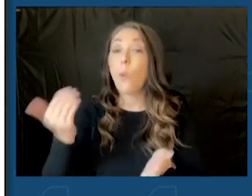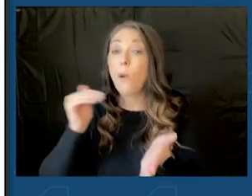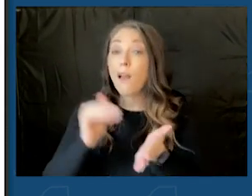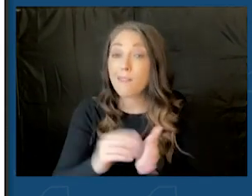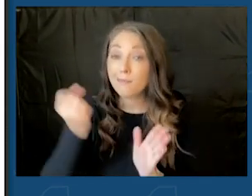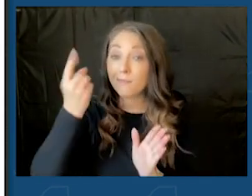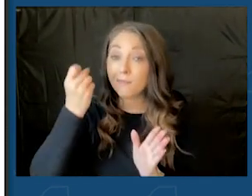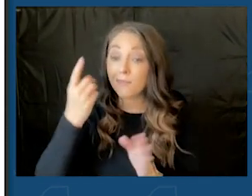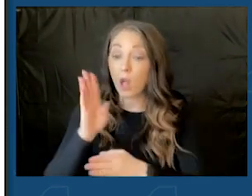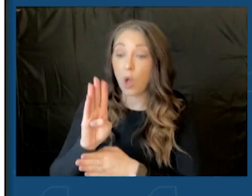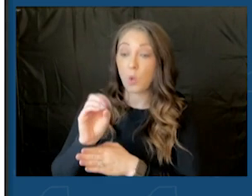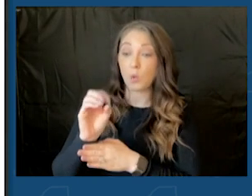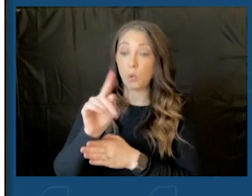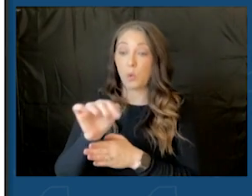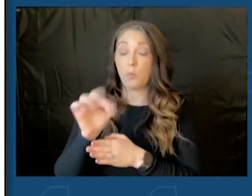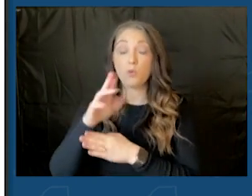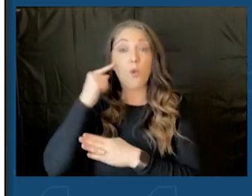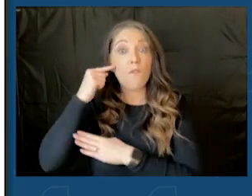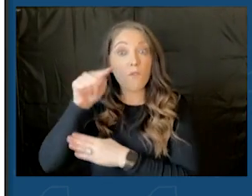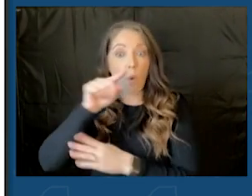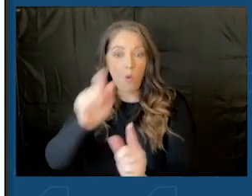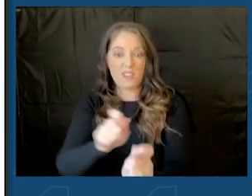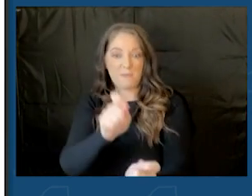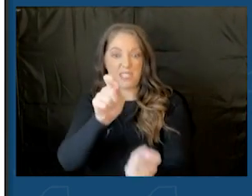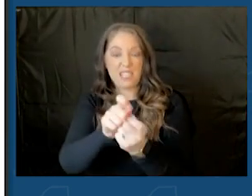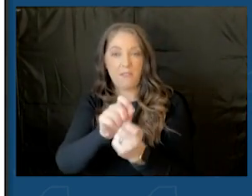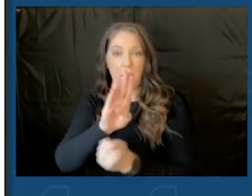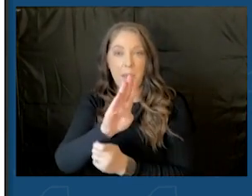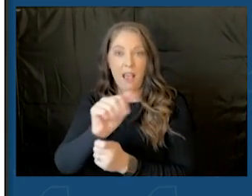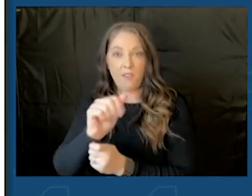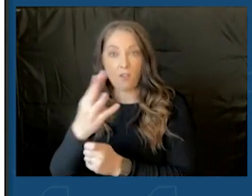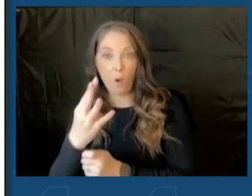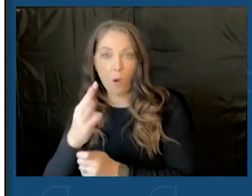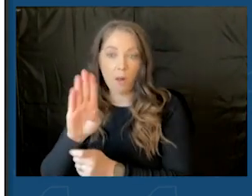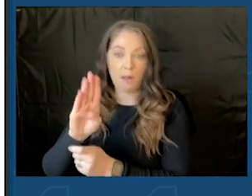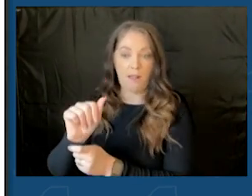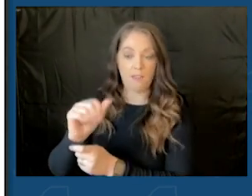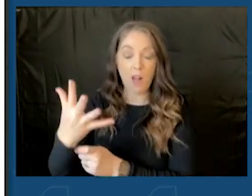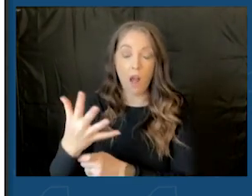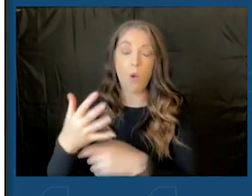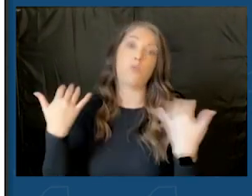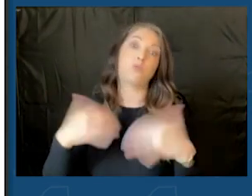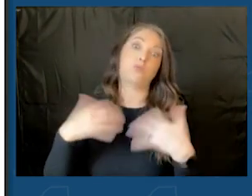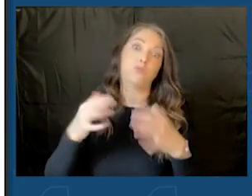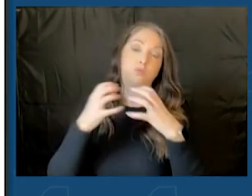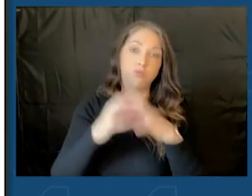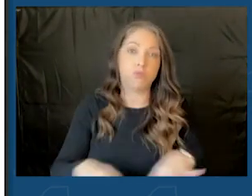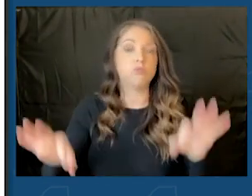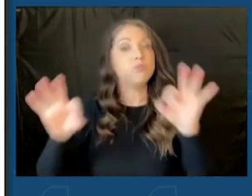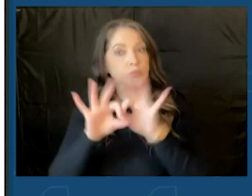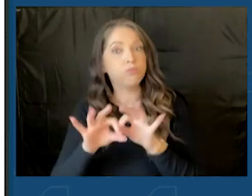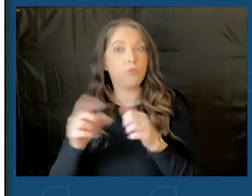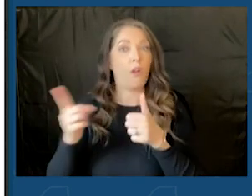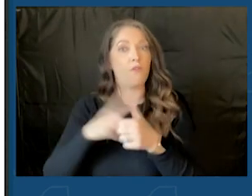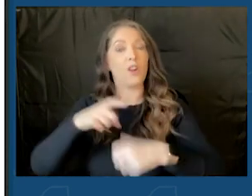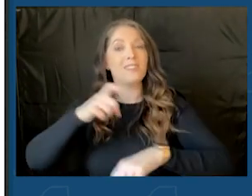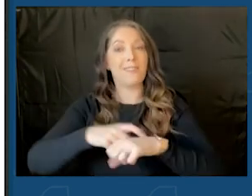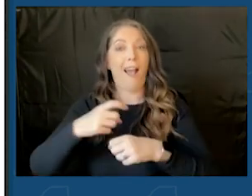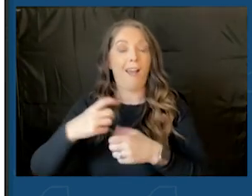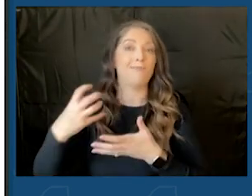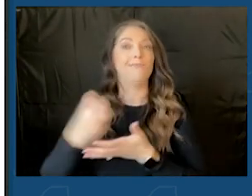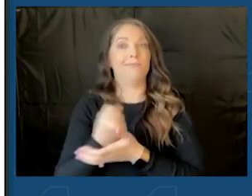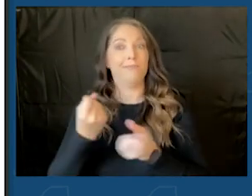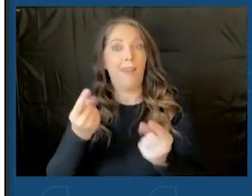to a specific variant is significant. It's the first time that we've been able to achieve that, and that makes me very hopeful that this will be